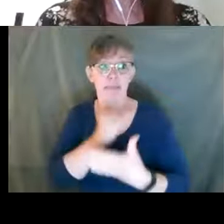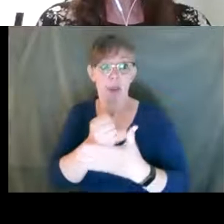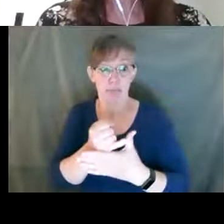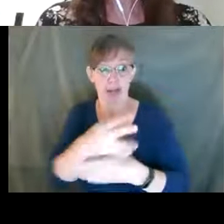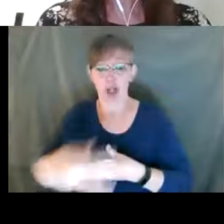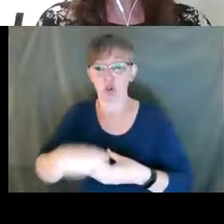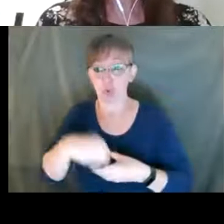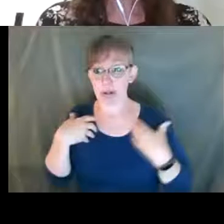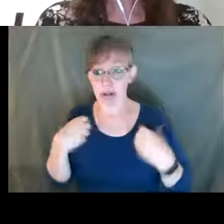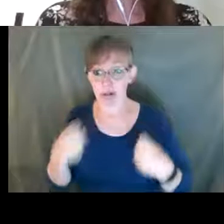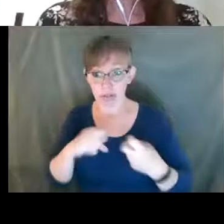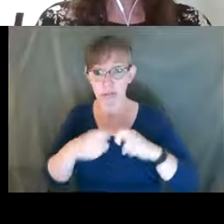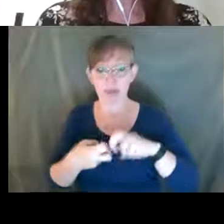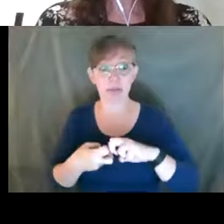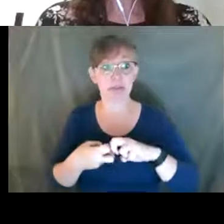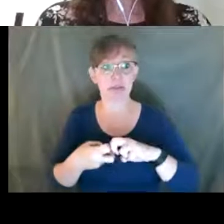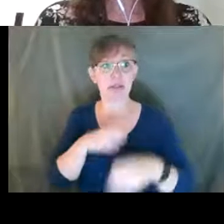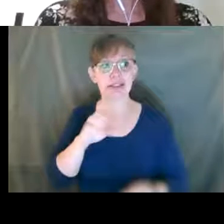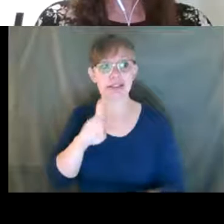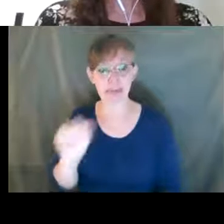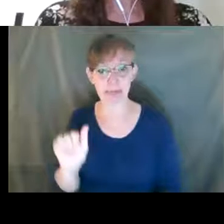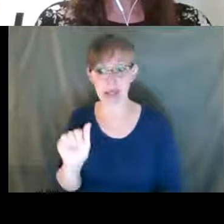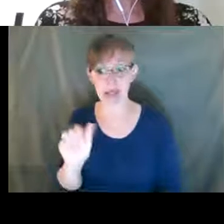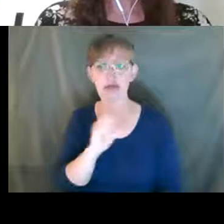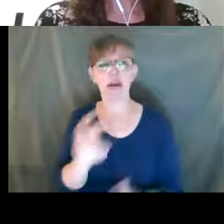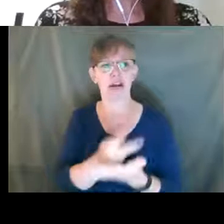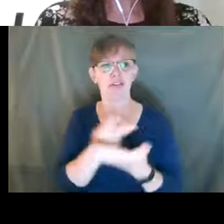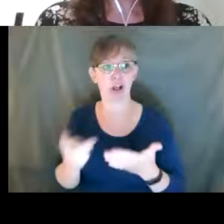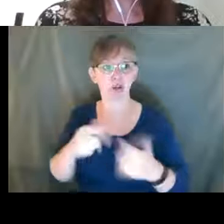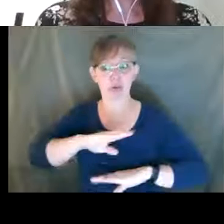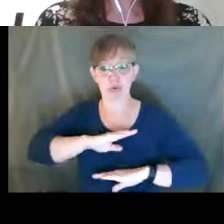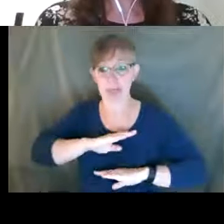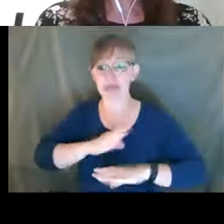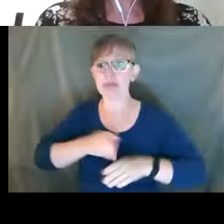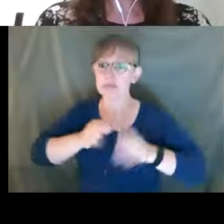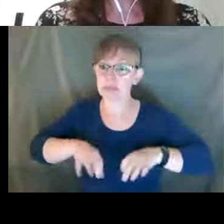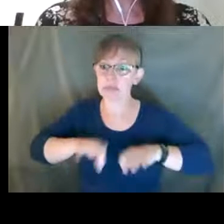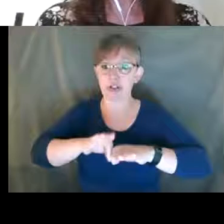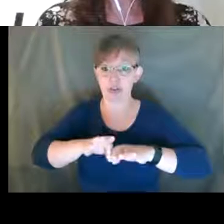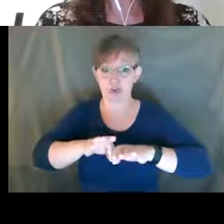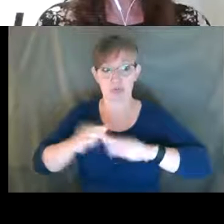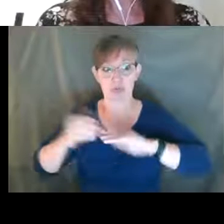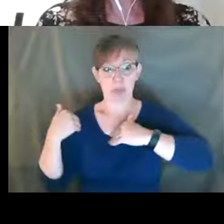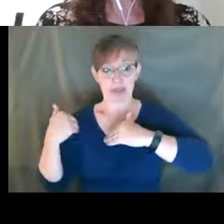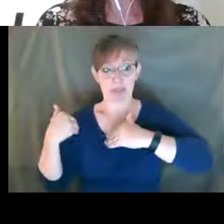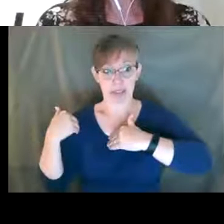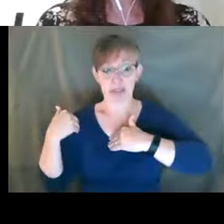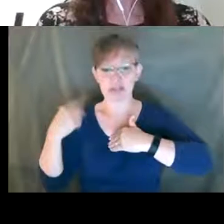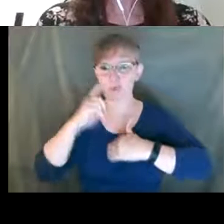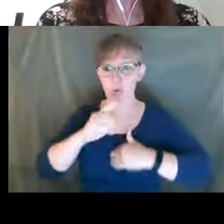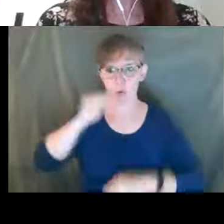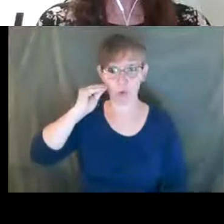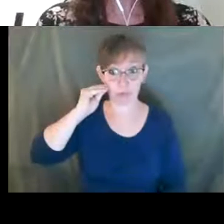including health problems, disability, and failure to meet major responsibilities at home, work, or